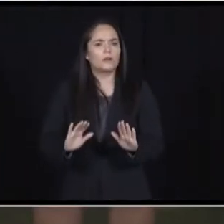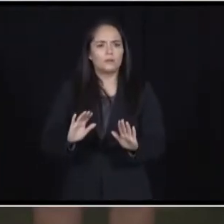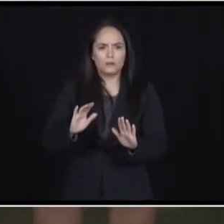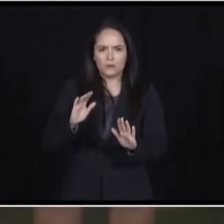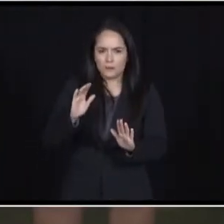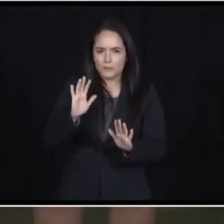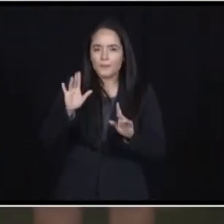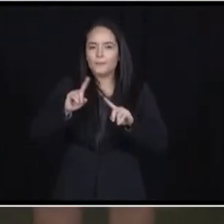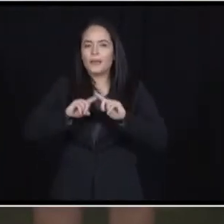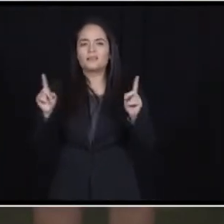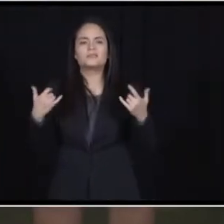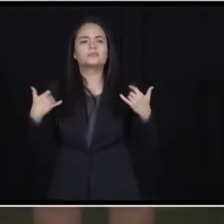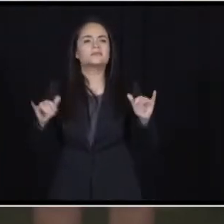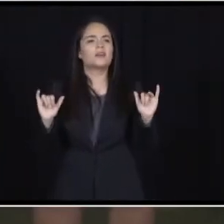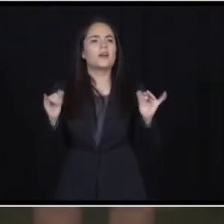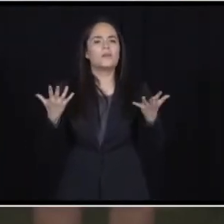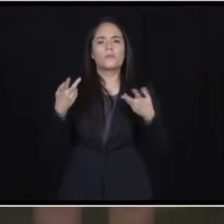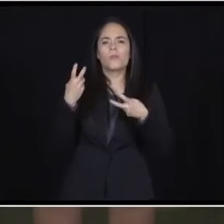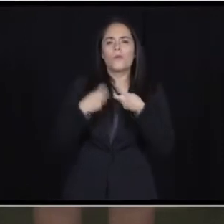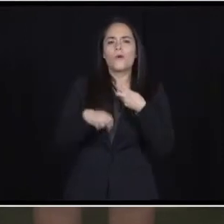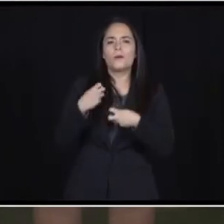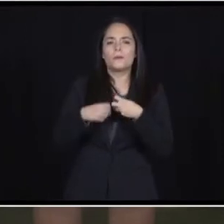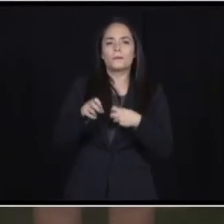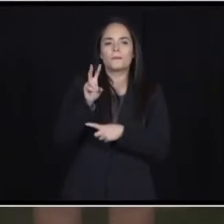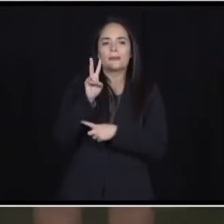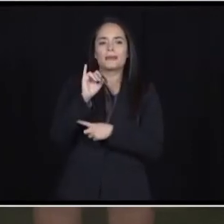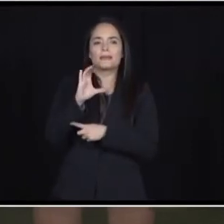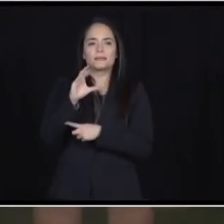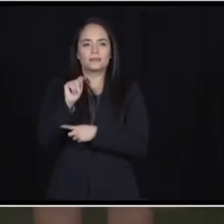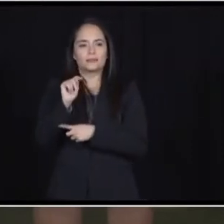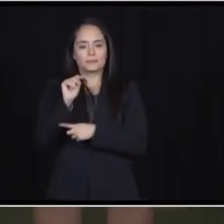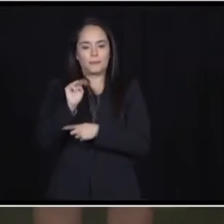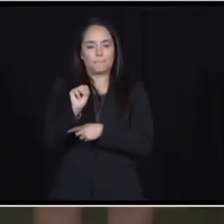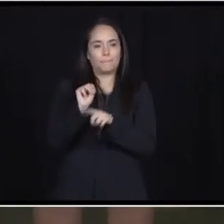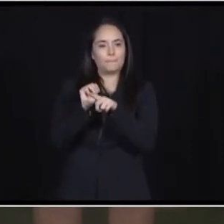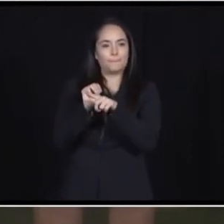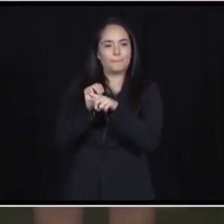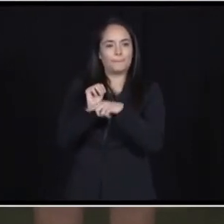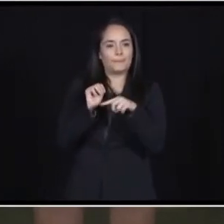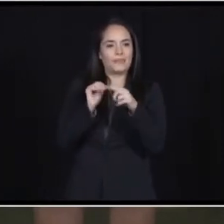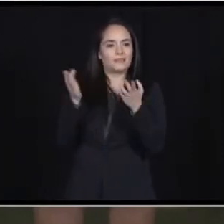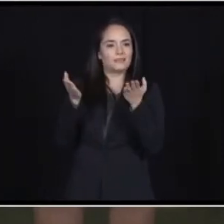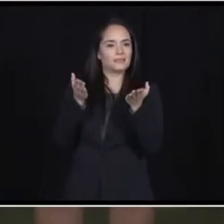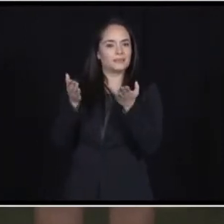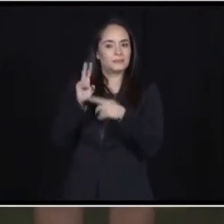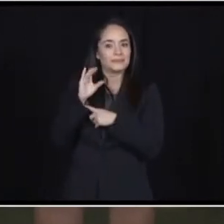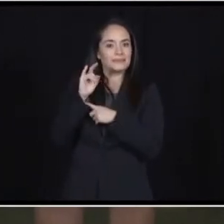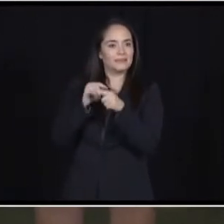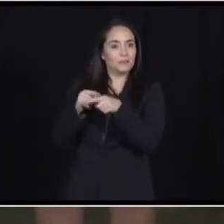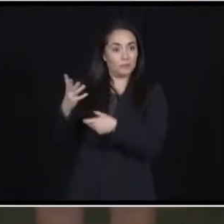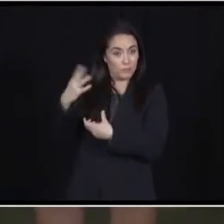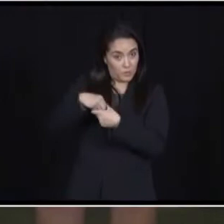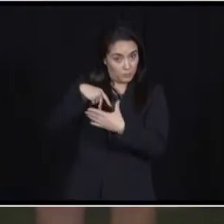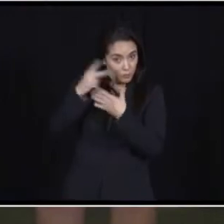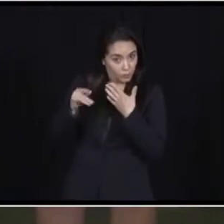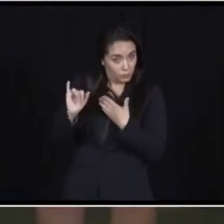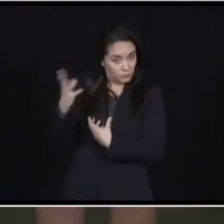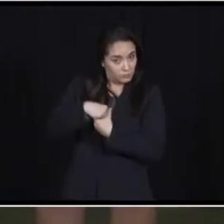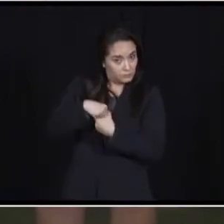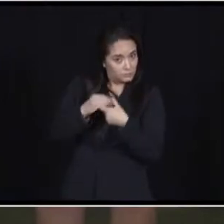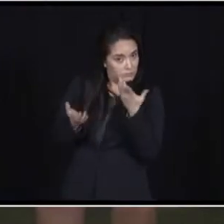victim services, so families aren't getting some of the support they need. Will this be available in this program? I'll pass it back to the Solicitor